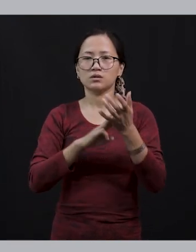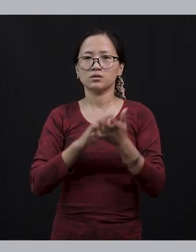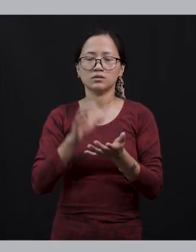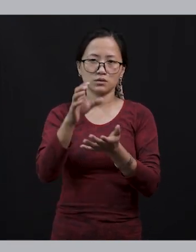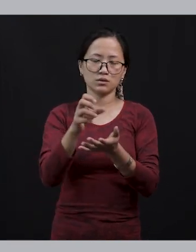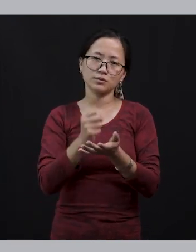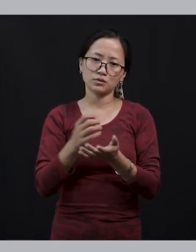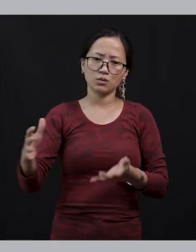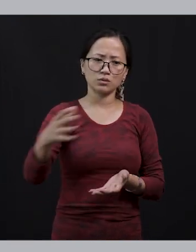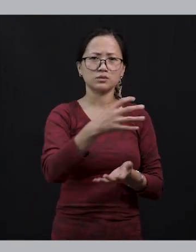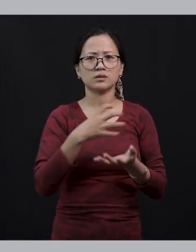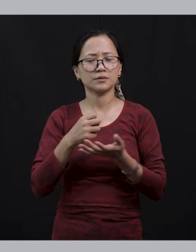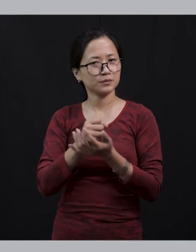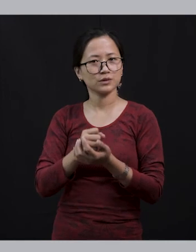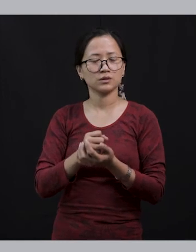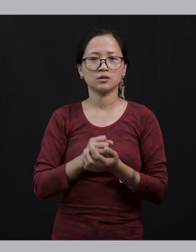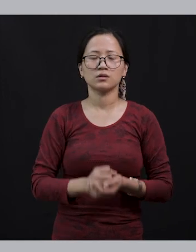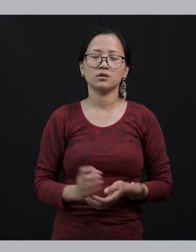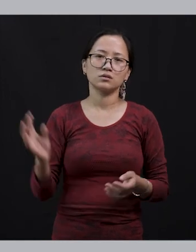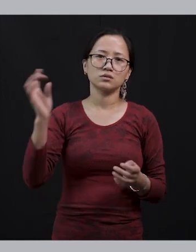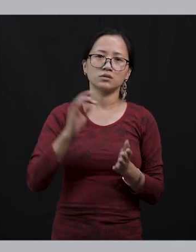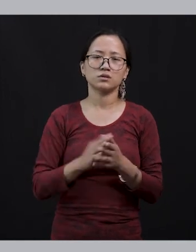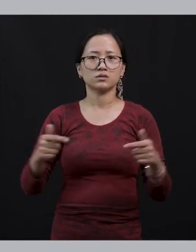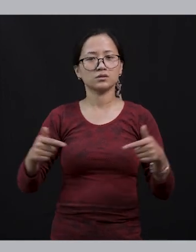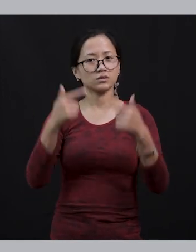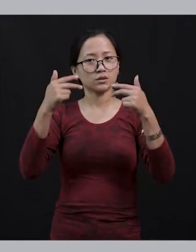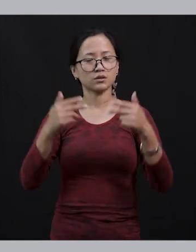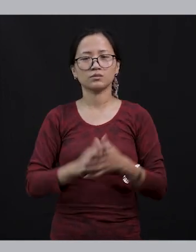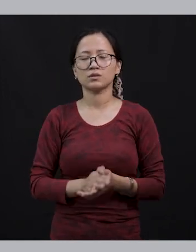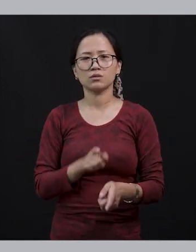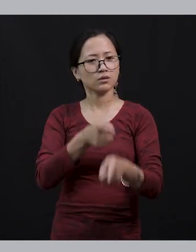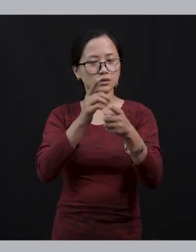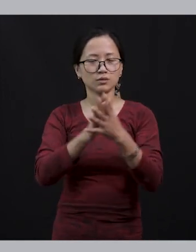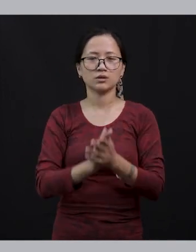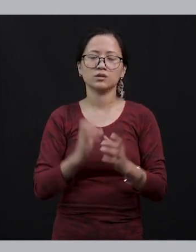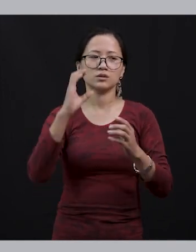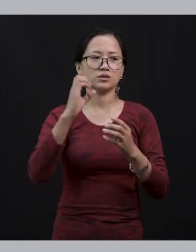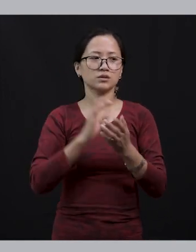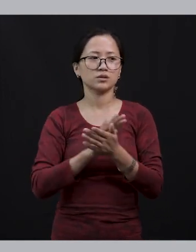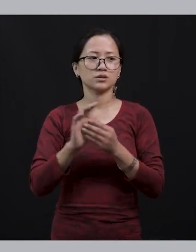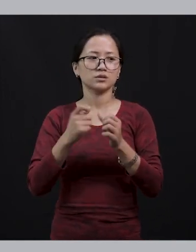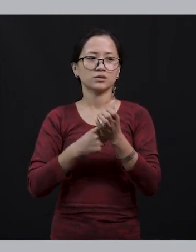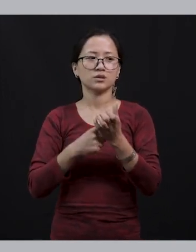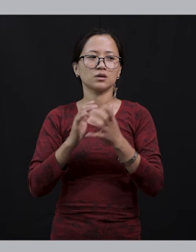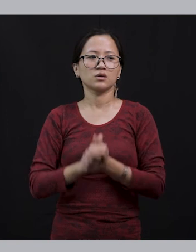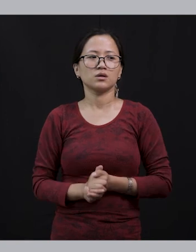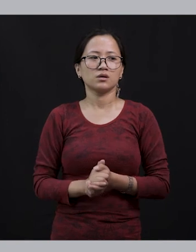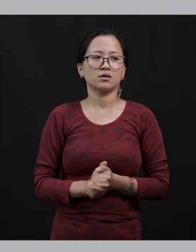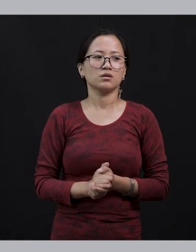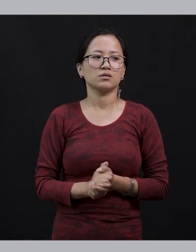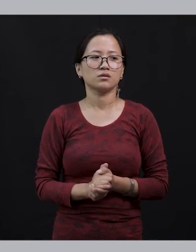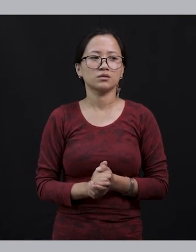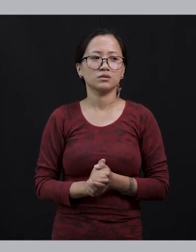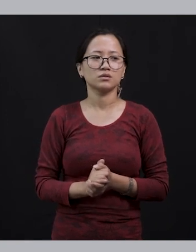been captured. And then he's again attacked by Khilji. He wanted to actually get Padmavati, who was supposed